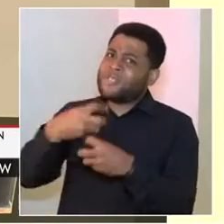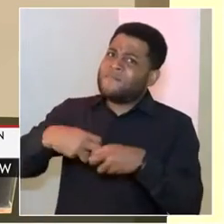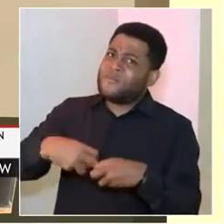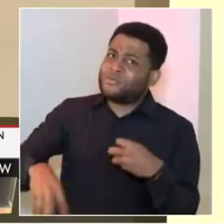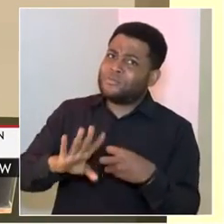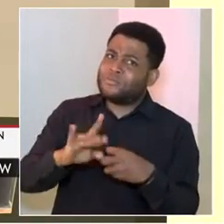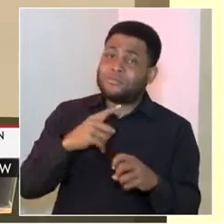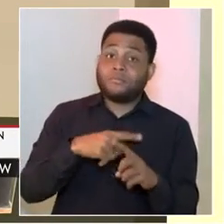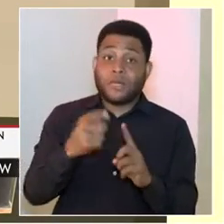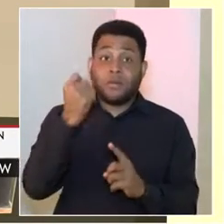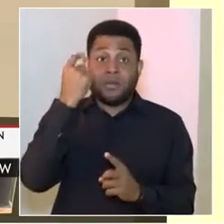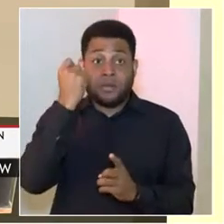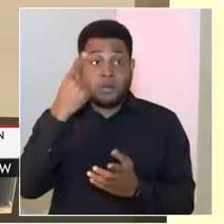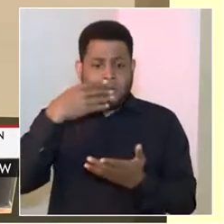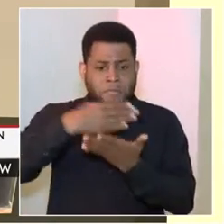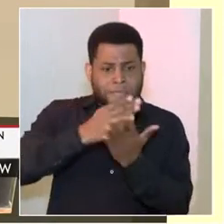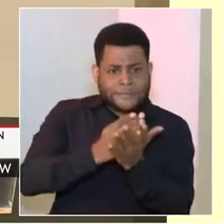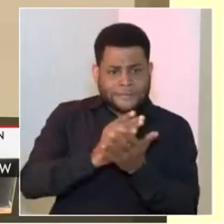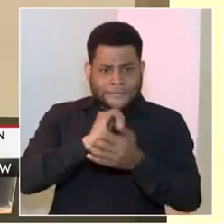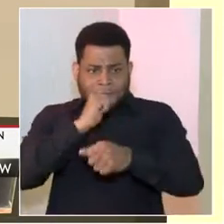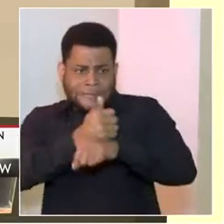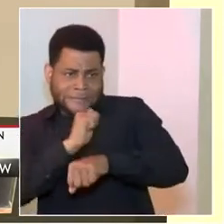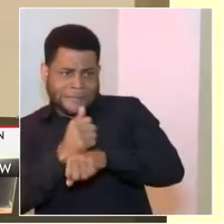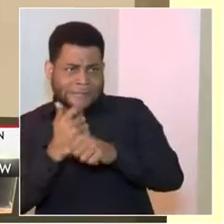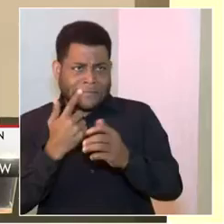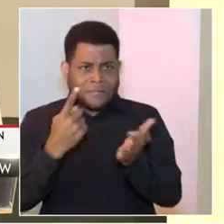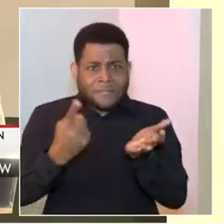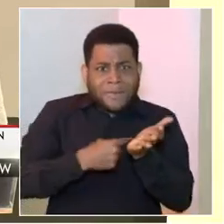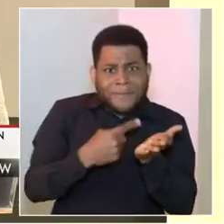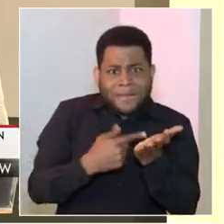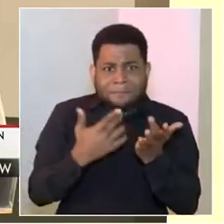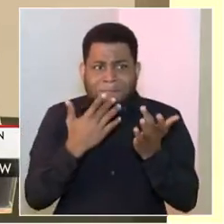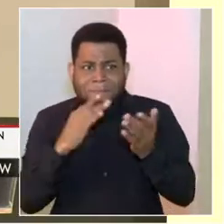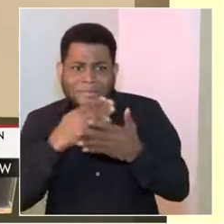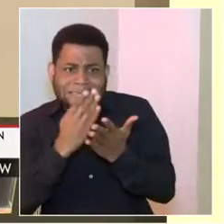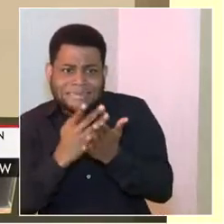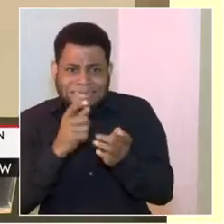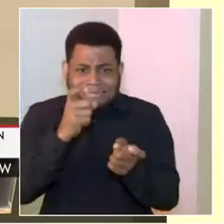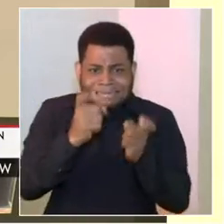have been around for a long time, and so you know that we have